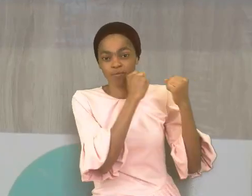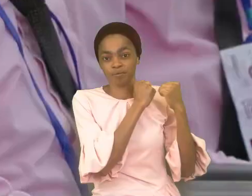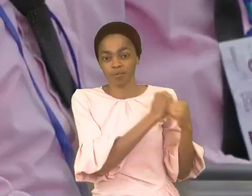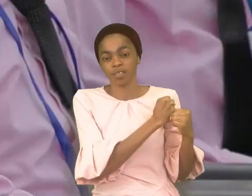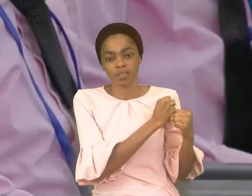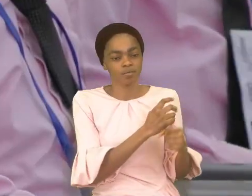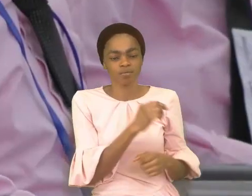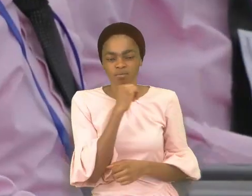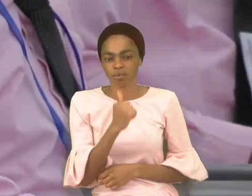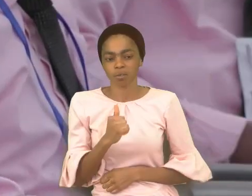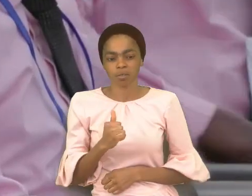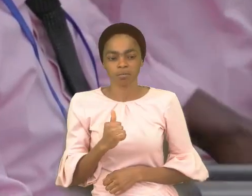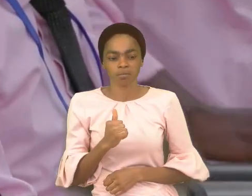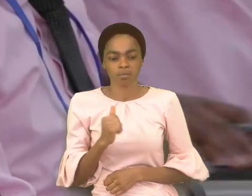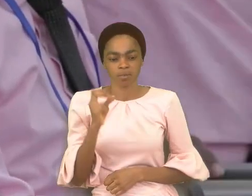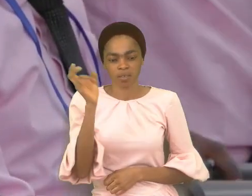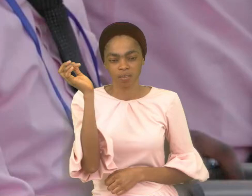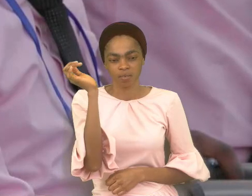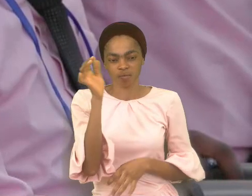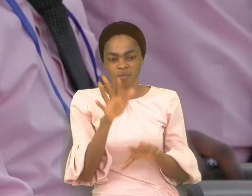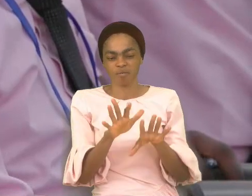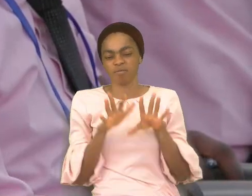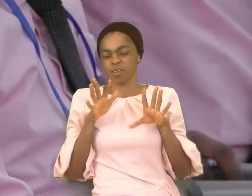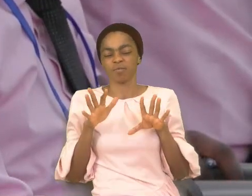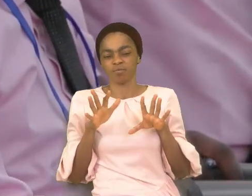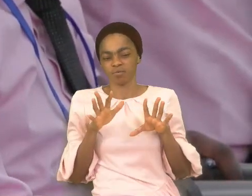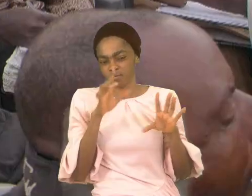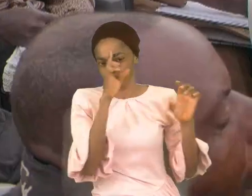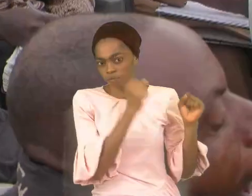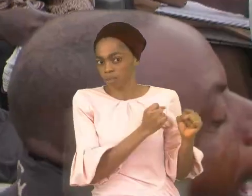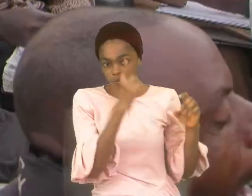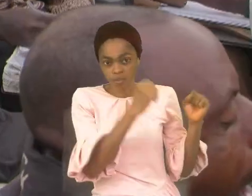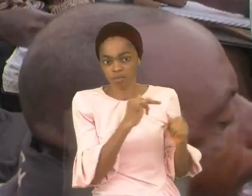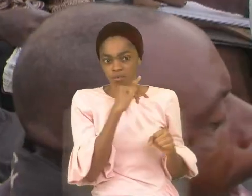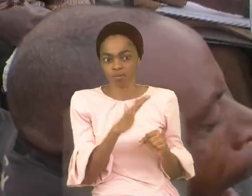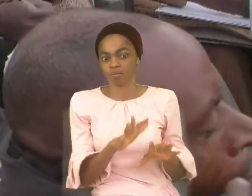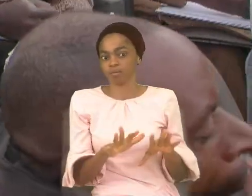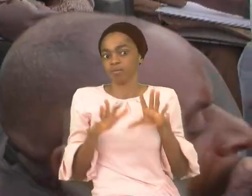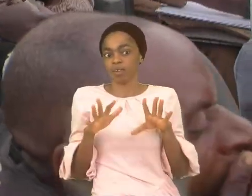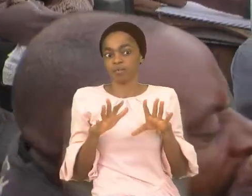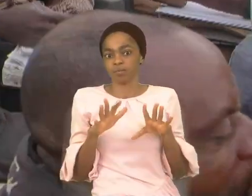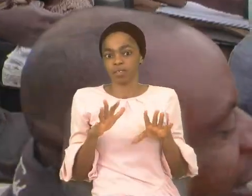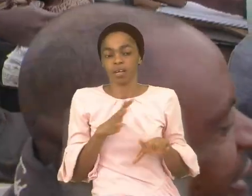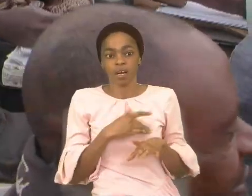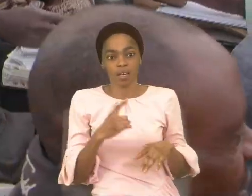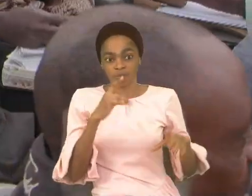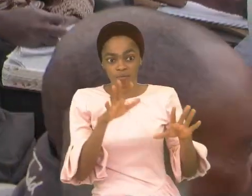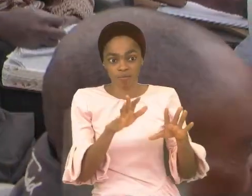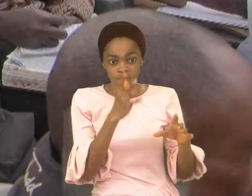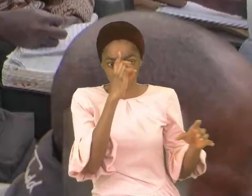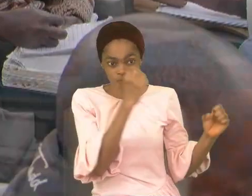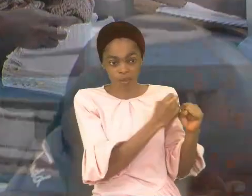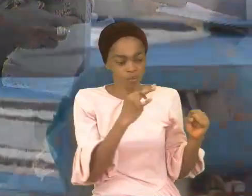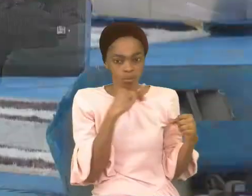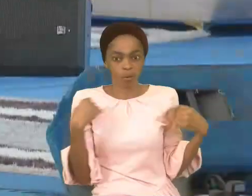cowardly, and faith will not be trembling, but the confident faith that would